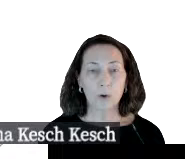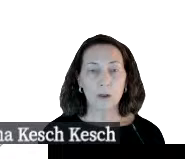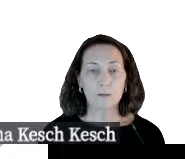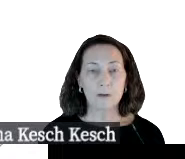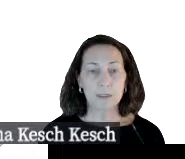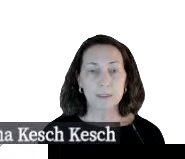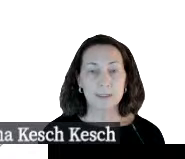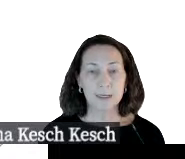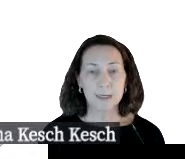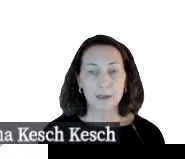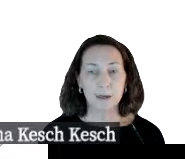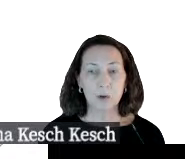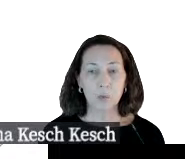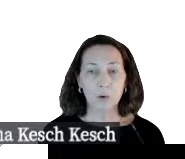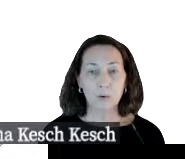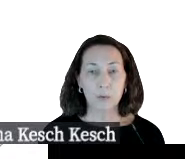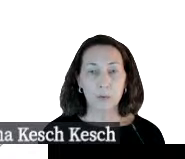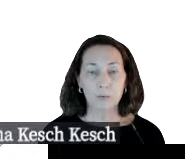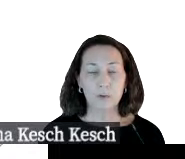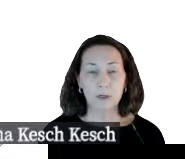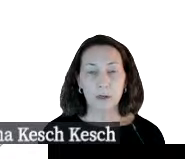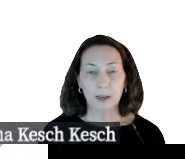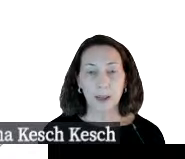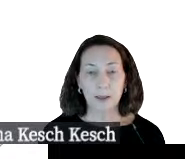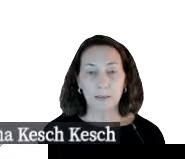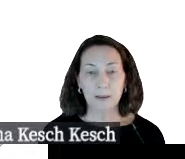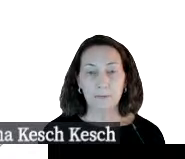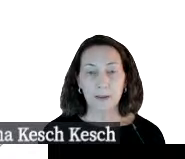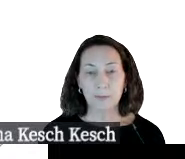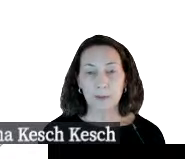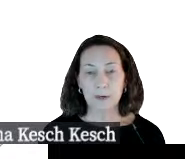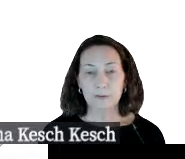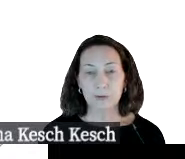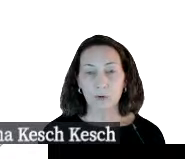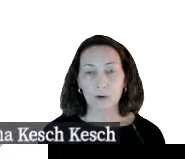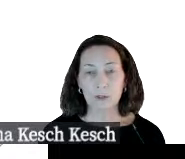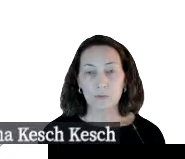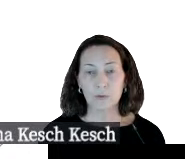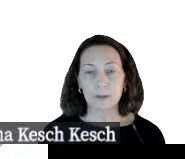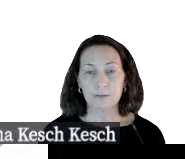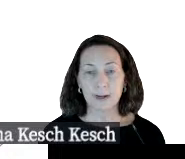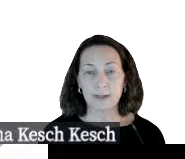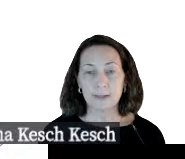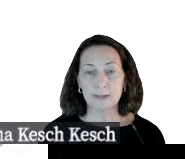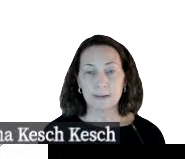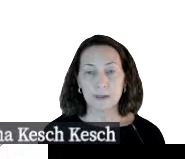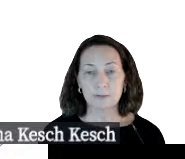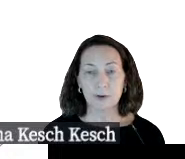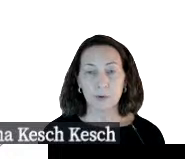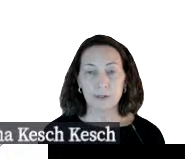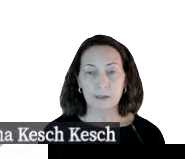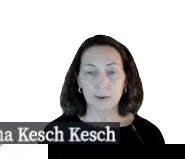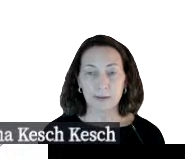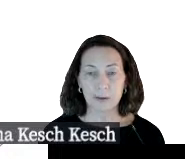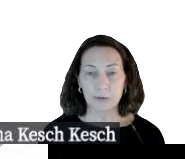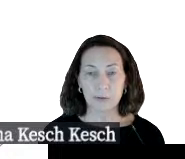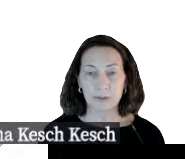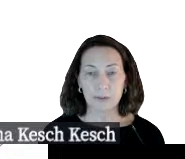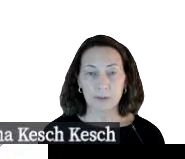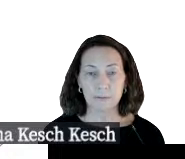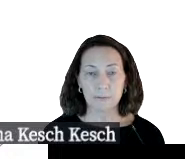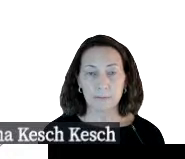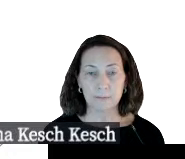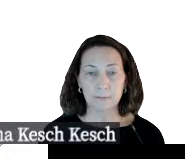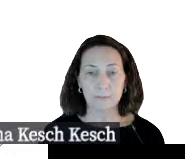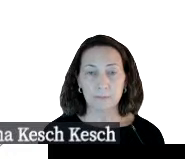Under 12C, we removed "and the availability of storage for the device if requested by the user."